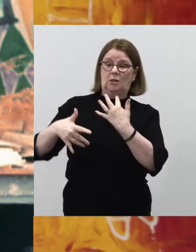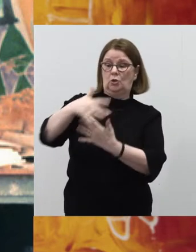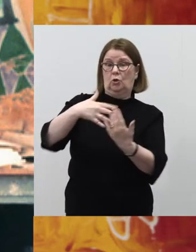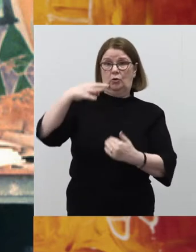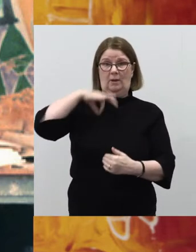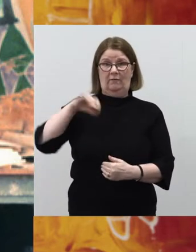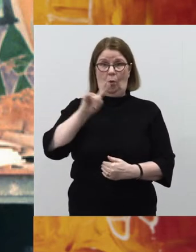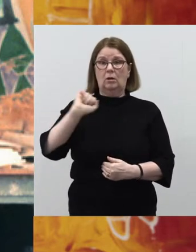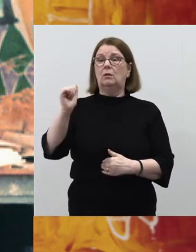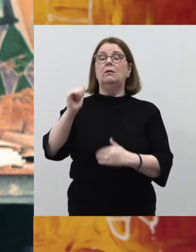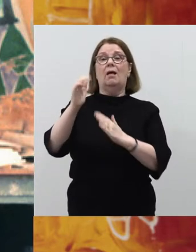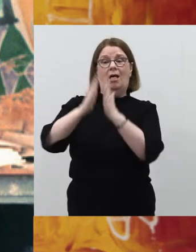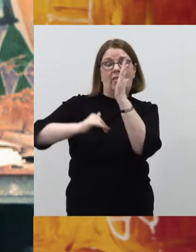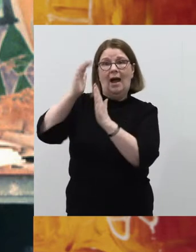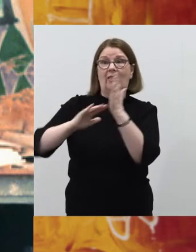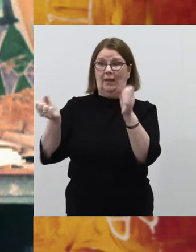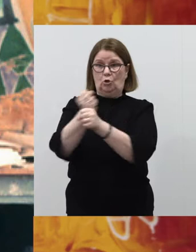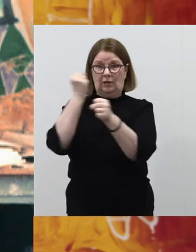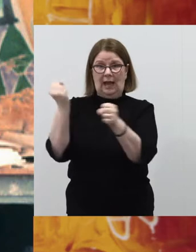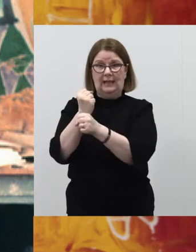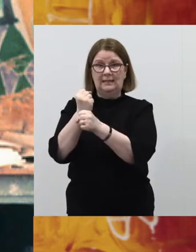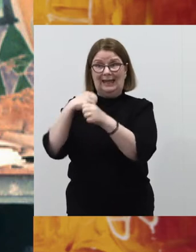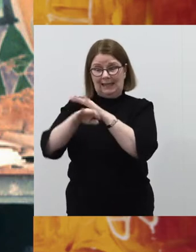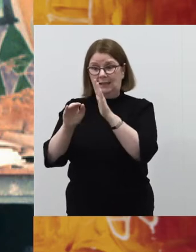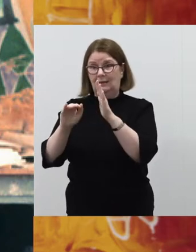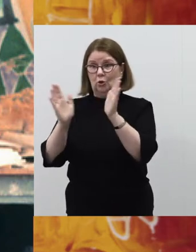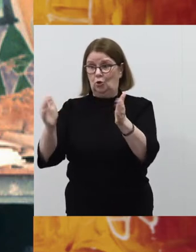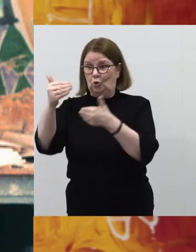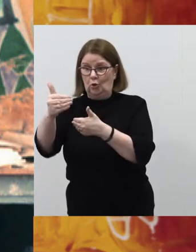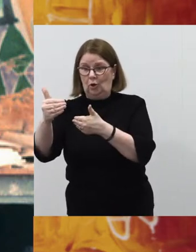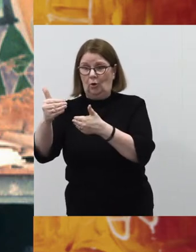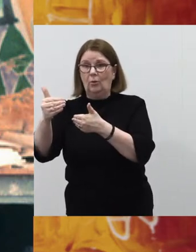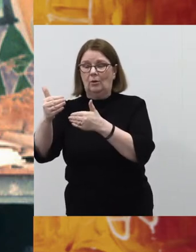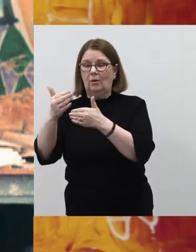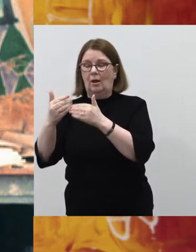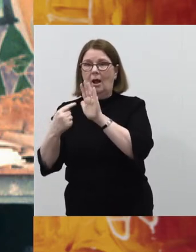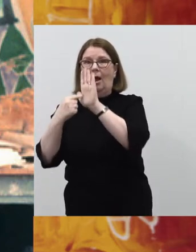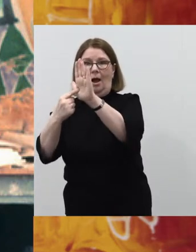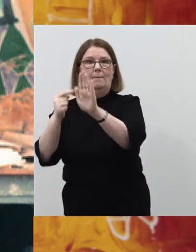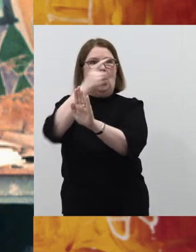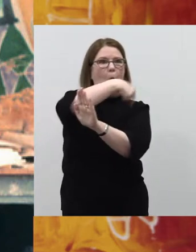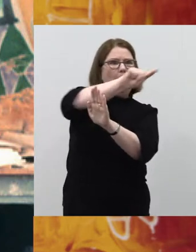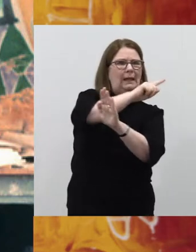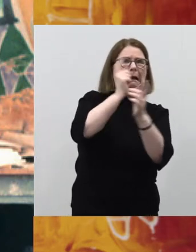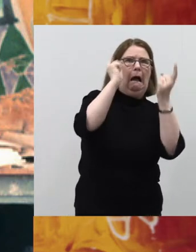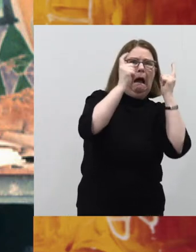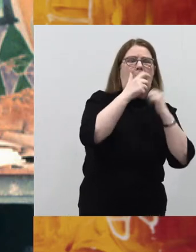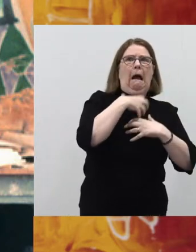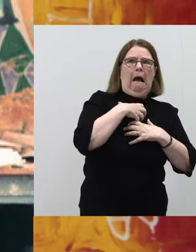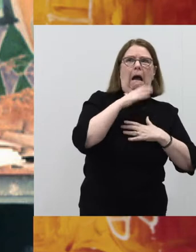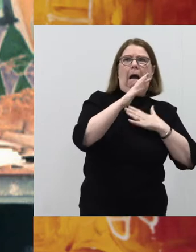is that the work they create in their studios offers us all a safe place to confront our collective conscious